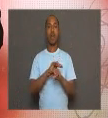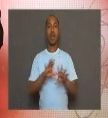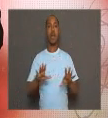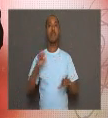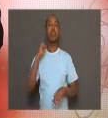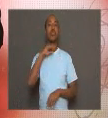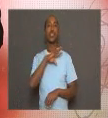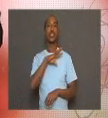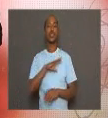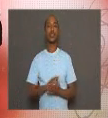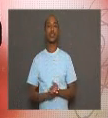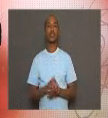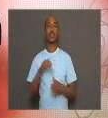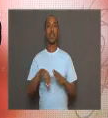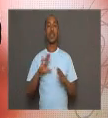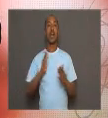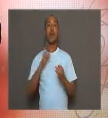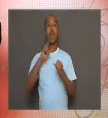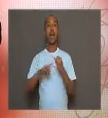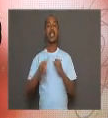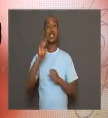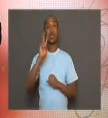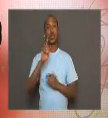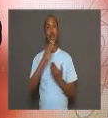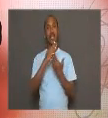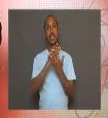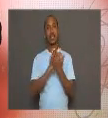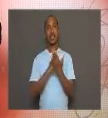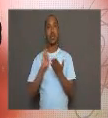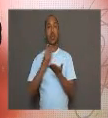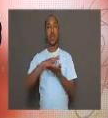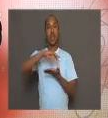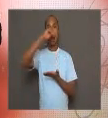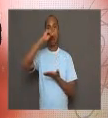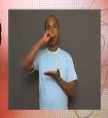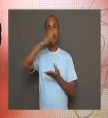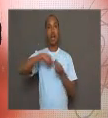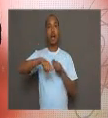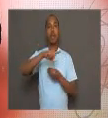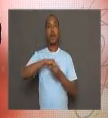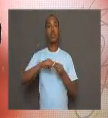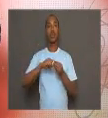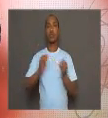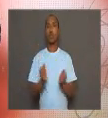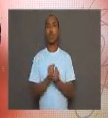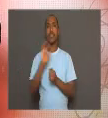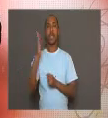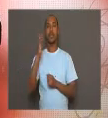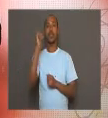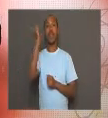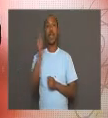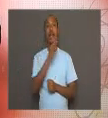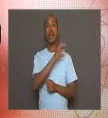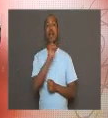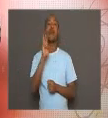pollution. In our last two lessons, we learned about some common types of air